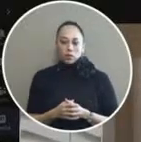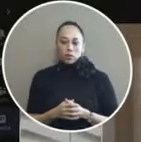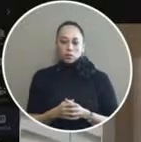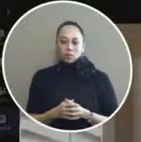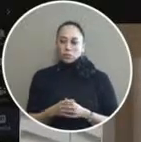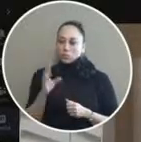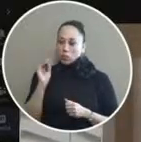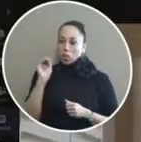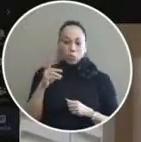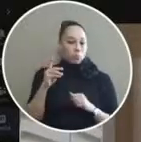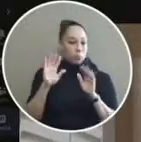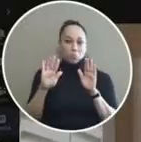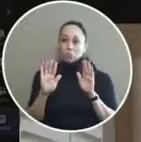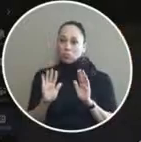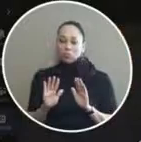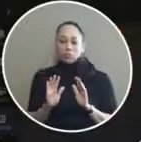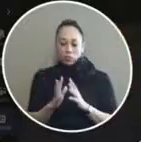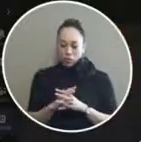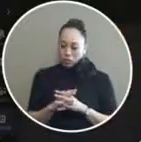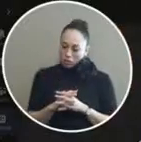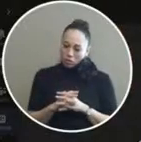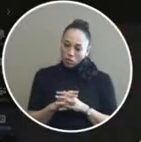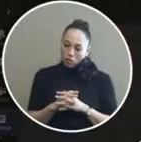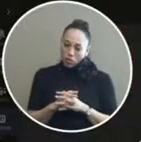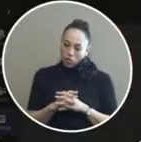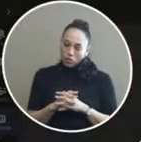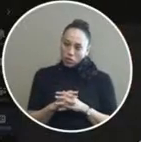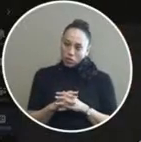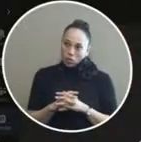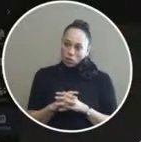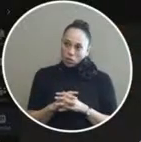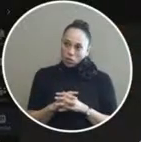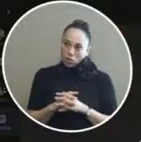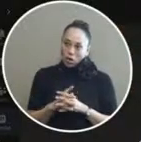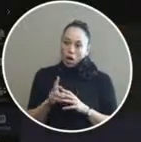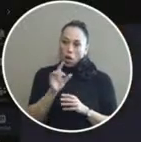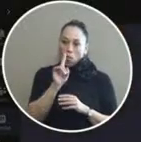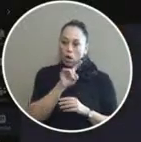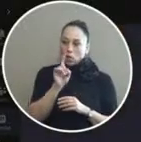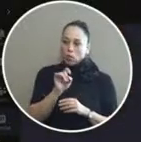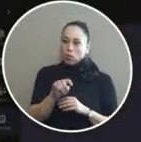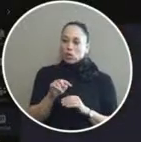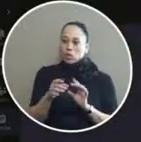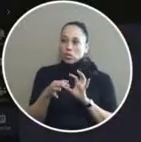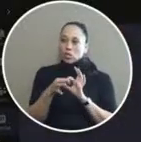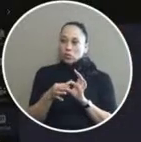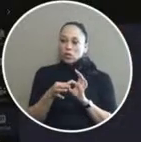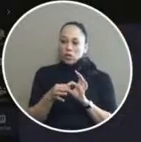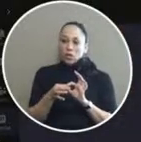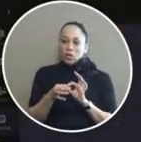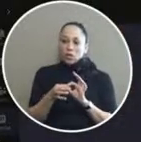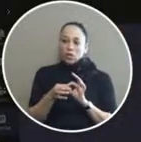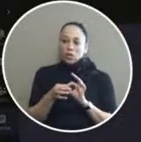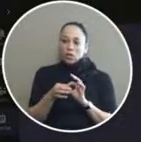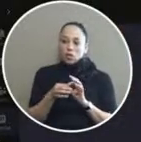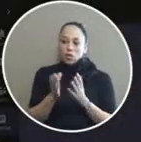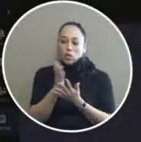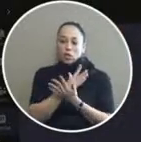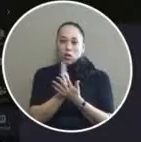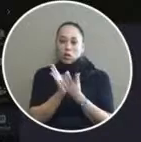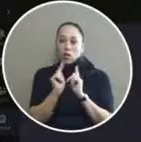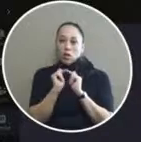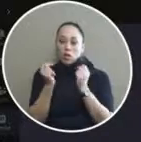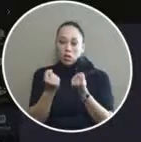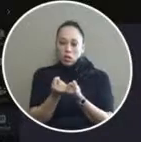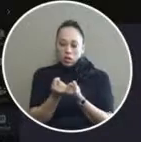Okay, great. One of the questions was relating towards some of the cross-functional